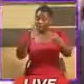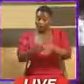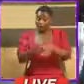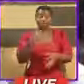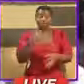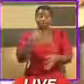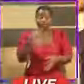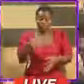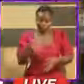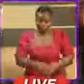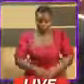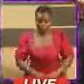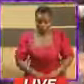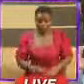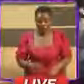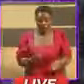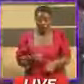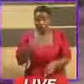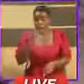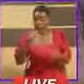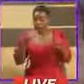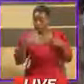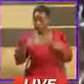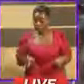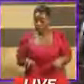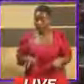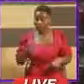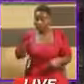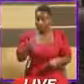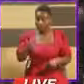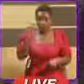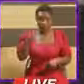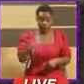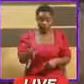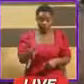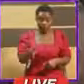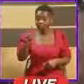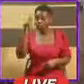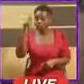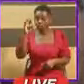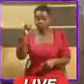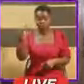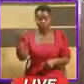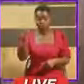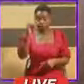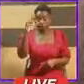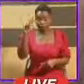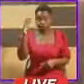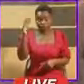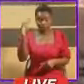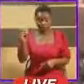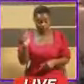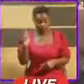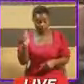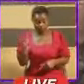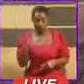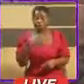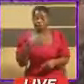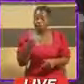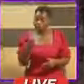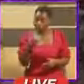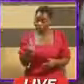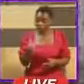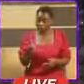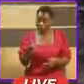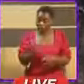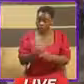tetwamuzza. Bwe twogeddeko ne mmeeya w'e Nansana munisipaali Regina Bakitte n'ategeeza nti bakyetaaga ssente okukola enguudo, nti mu bbanga